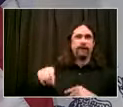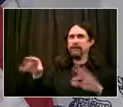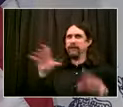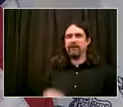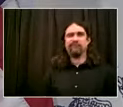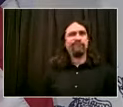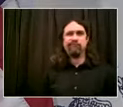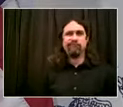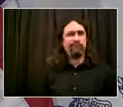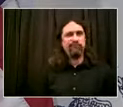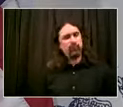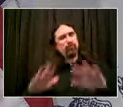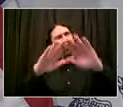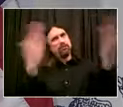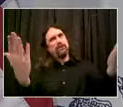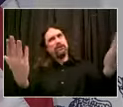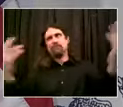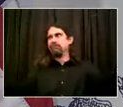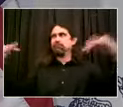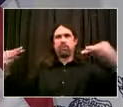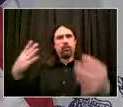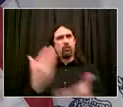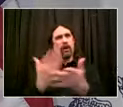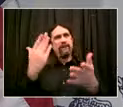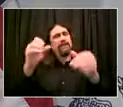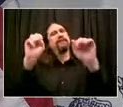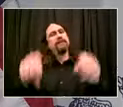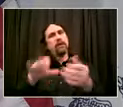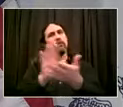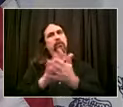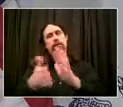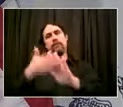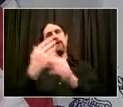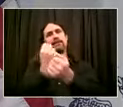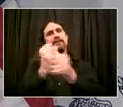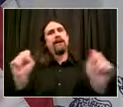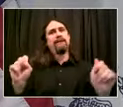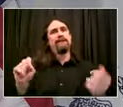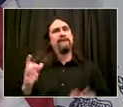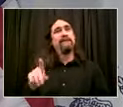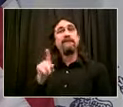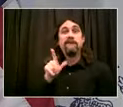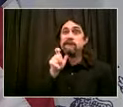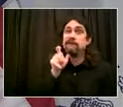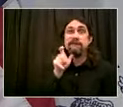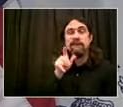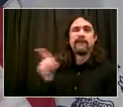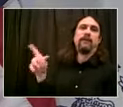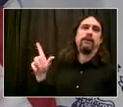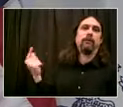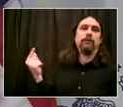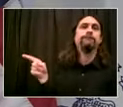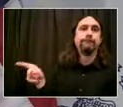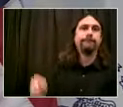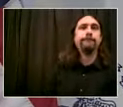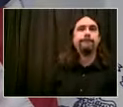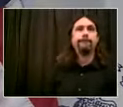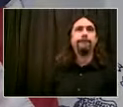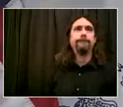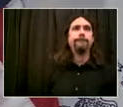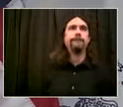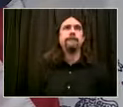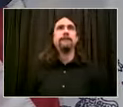schools. So that's exactly the kind of person Lorraine is, a New York City can-do spirit, and she's going to make a huge impact